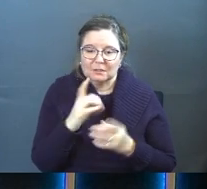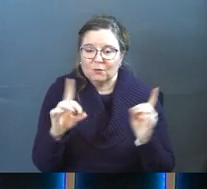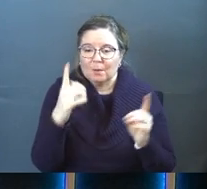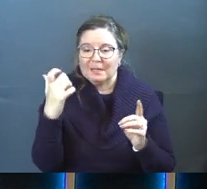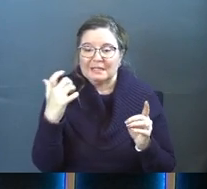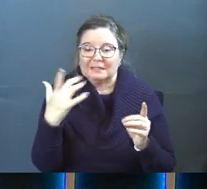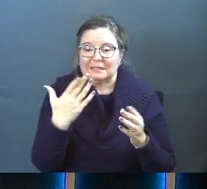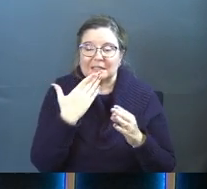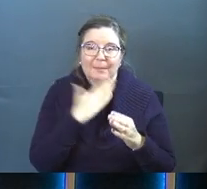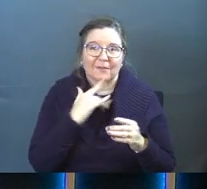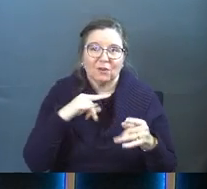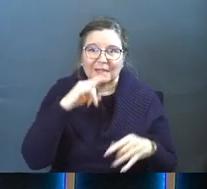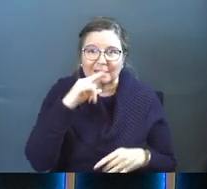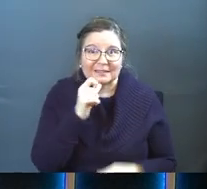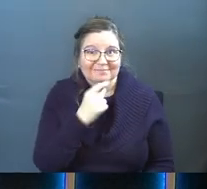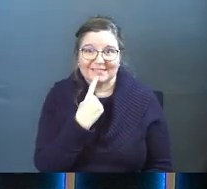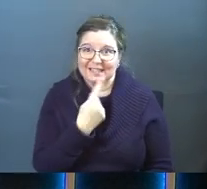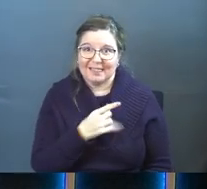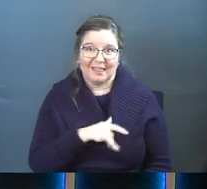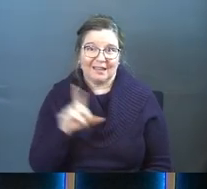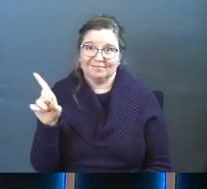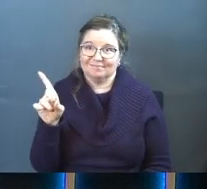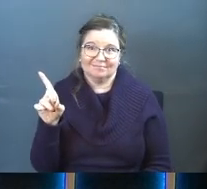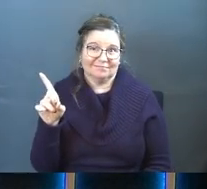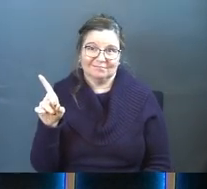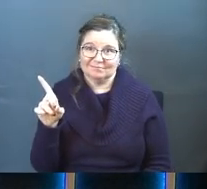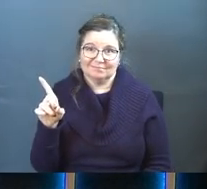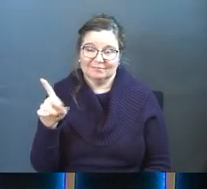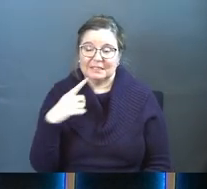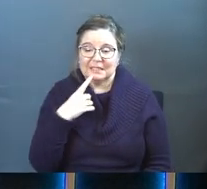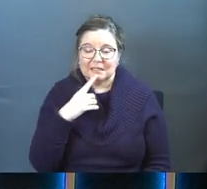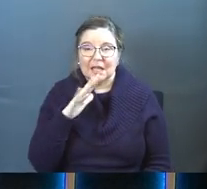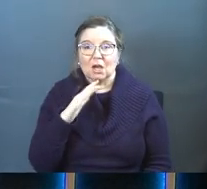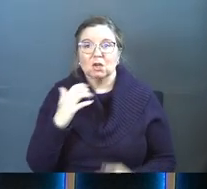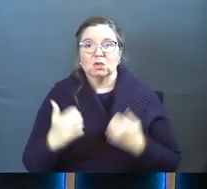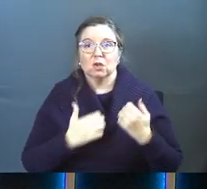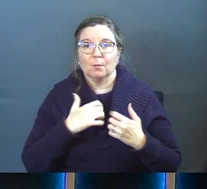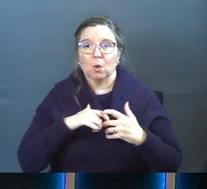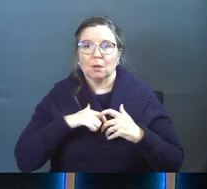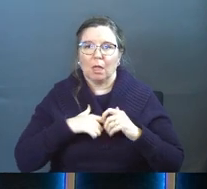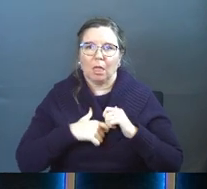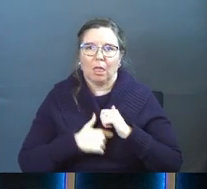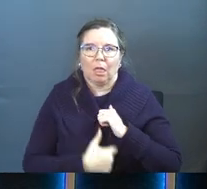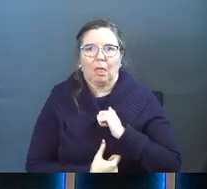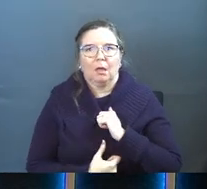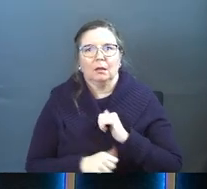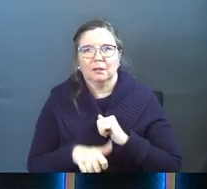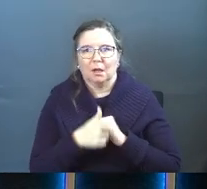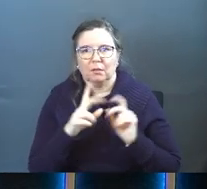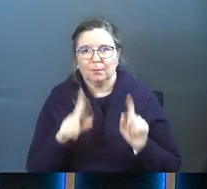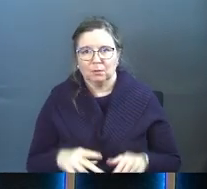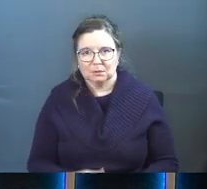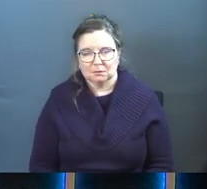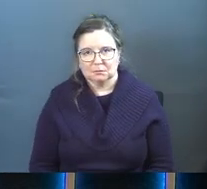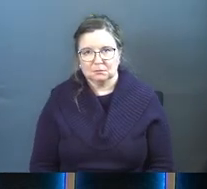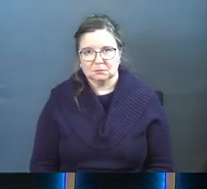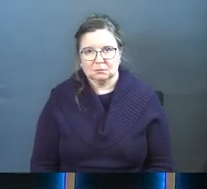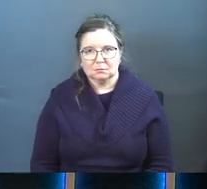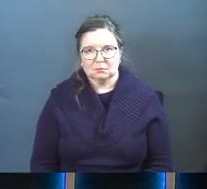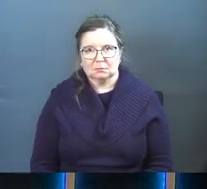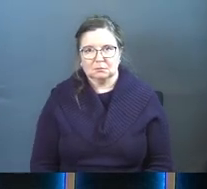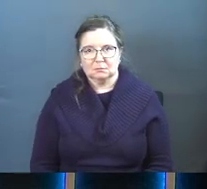because it's bad for the kids. It's not what he says. He says, you're emotionally crushing the other person.